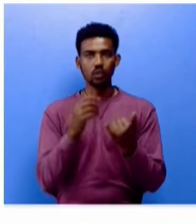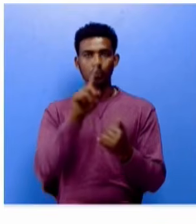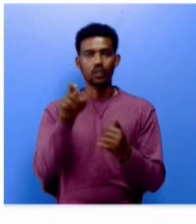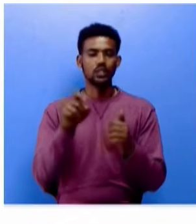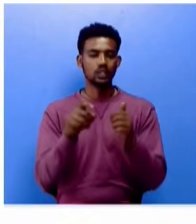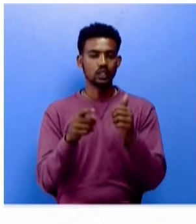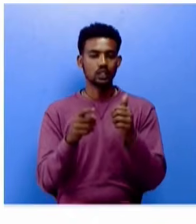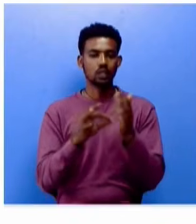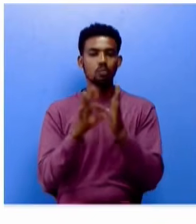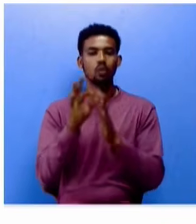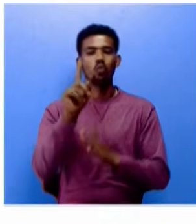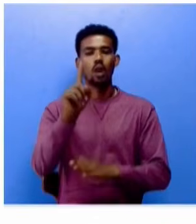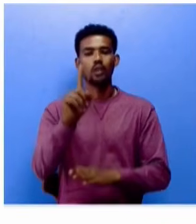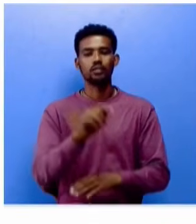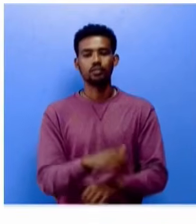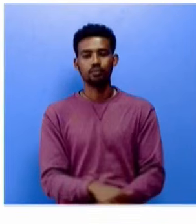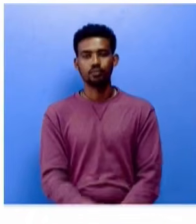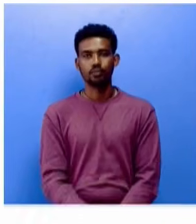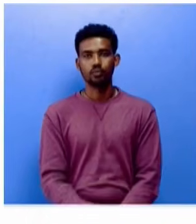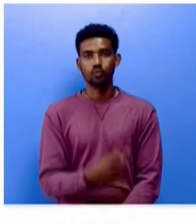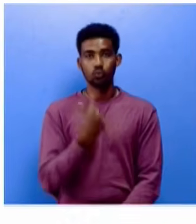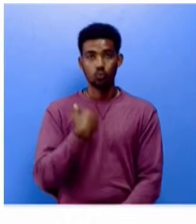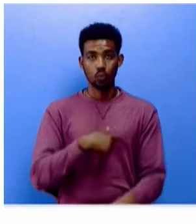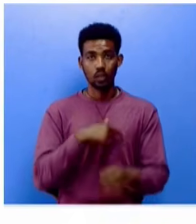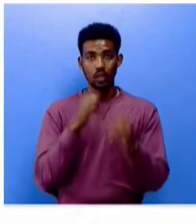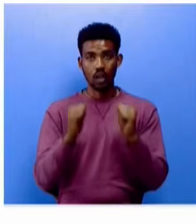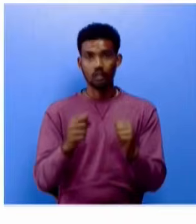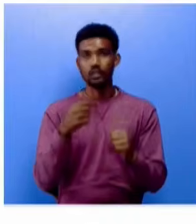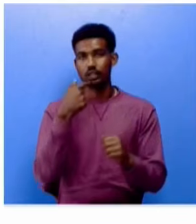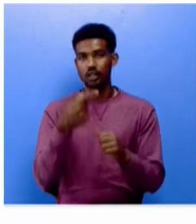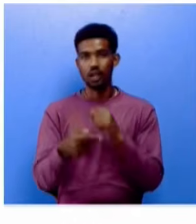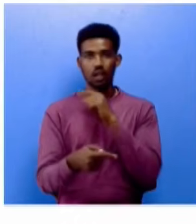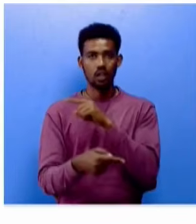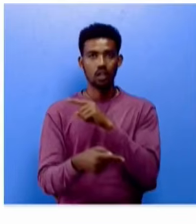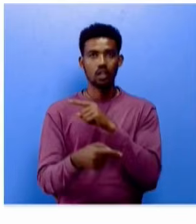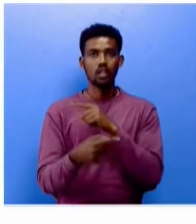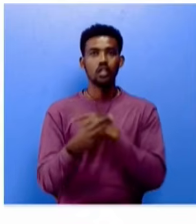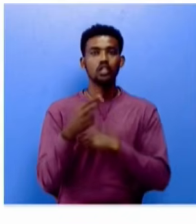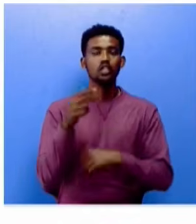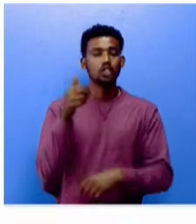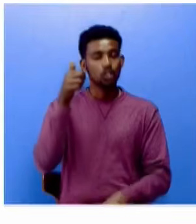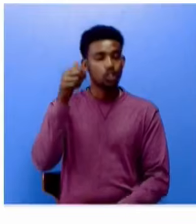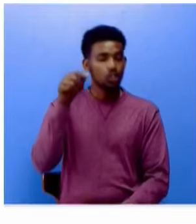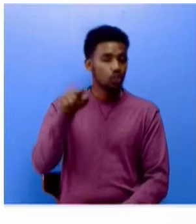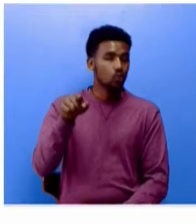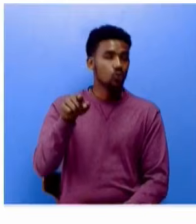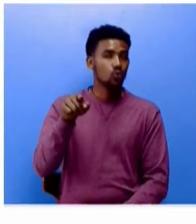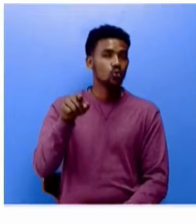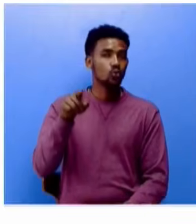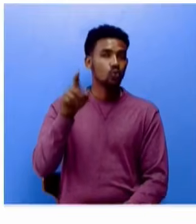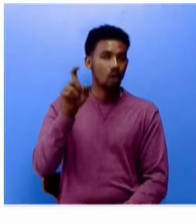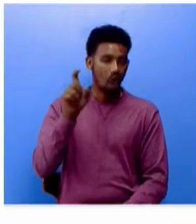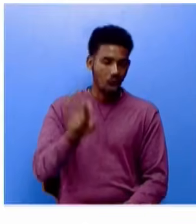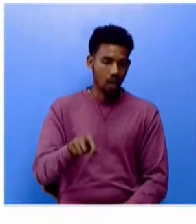1. We can say here, you had